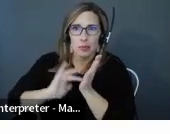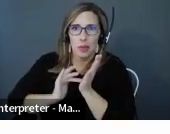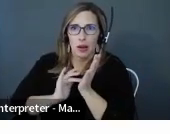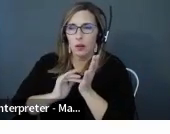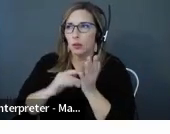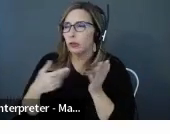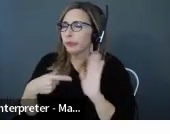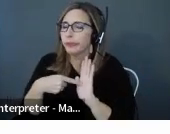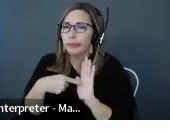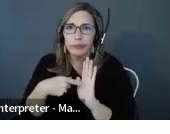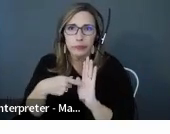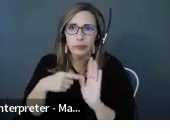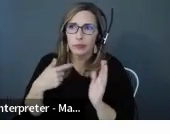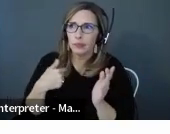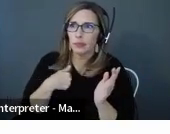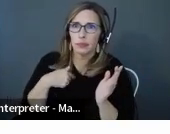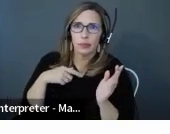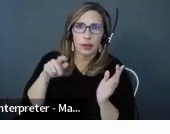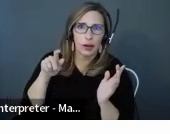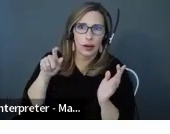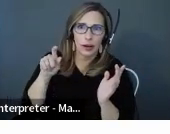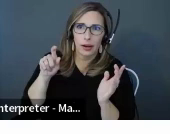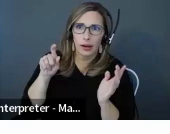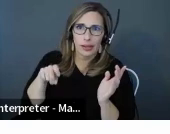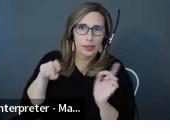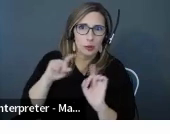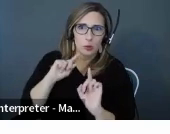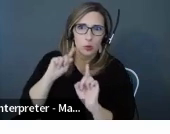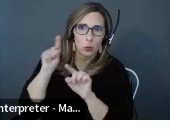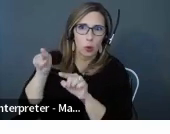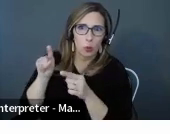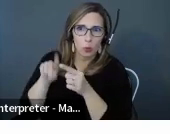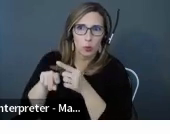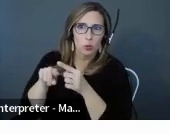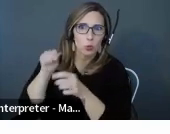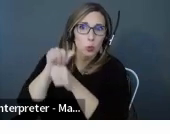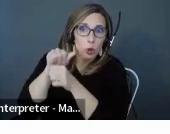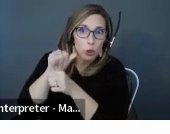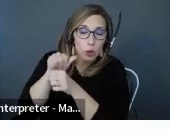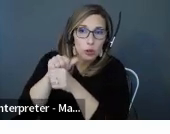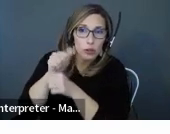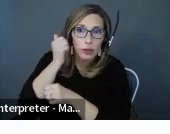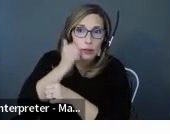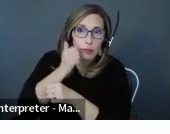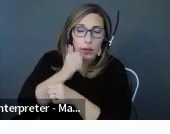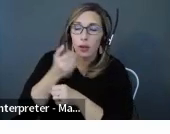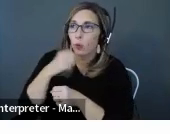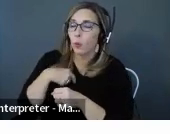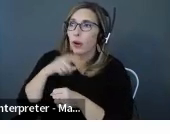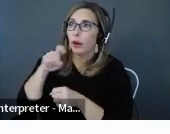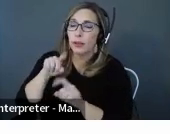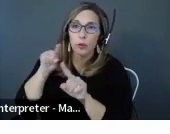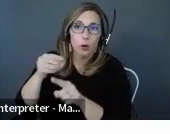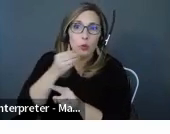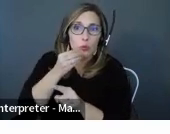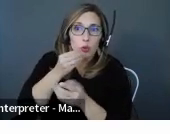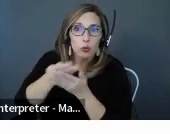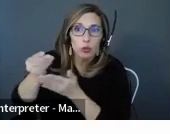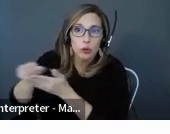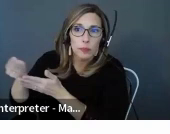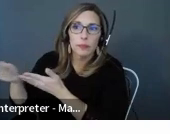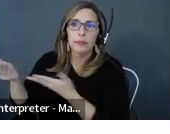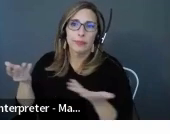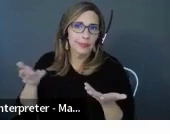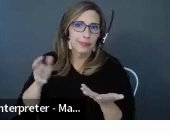mean maybe transporting someone to their work or to a grocery store to shop for